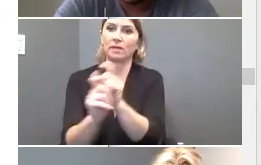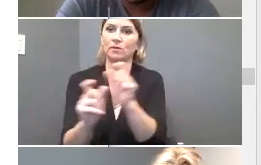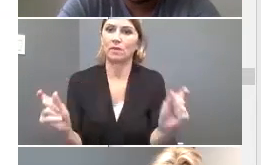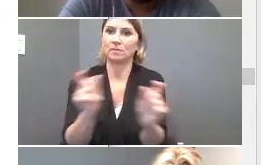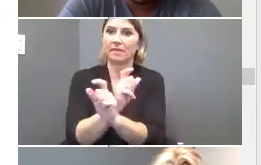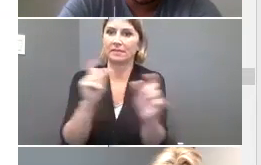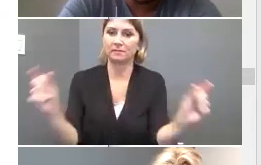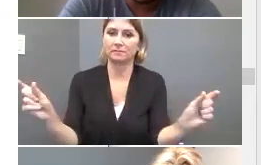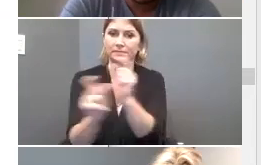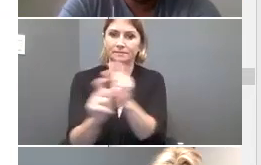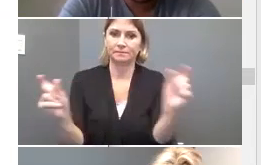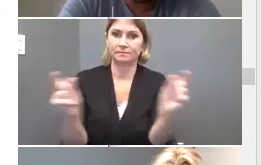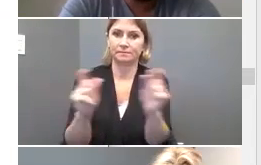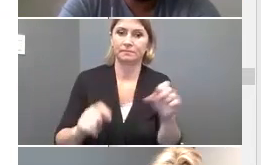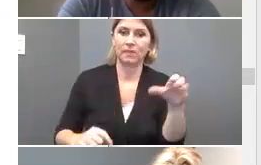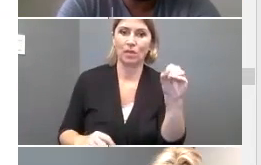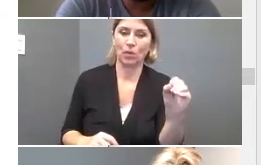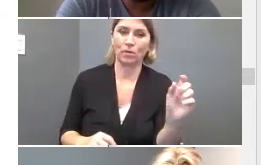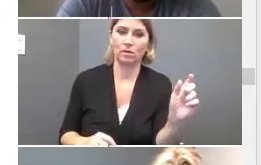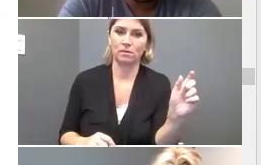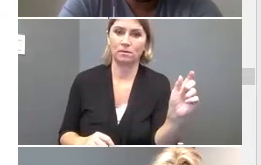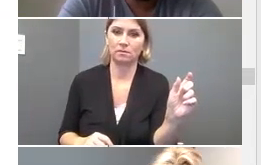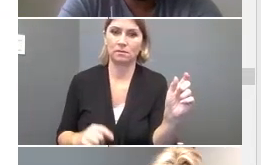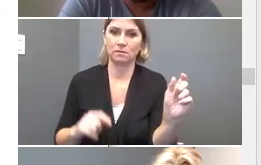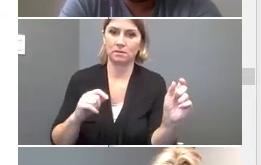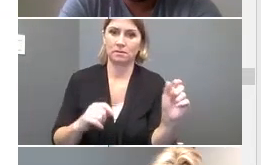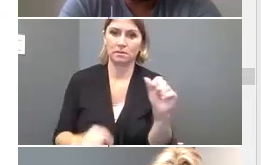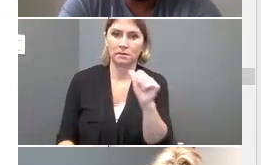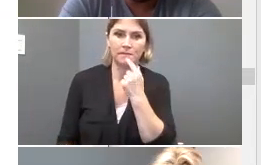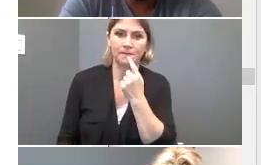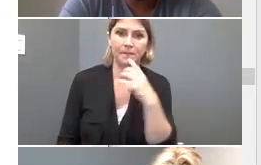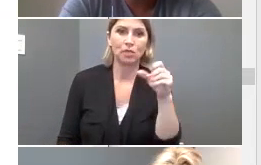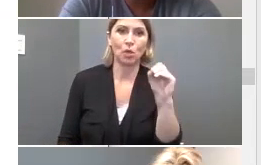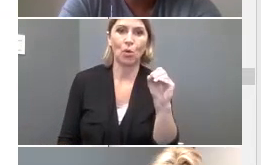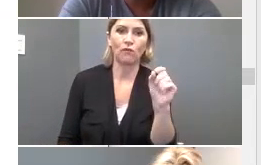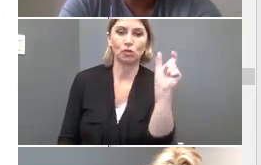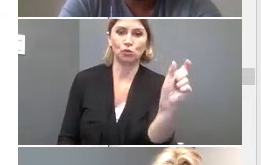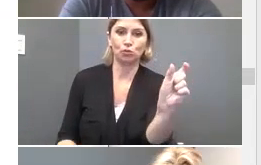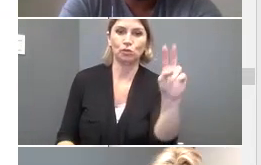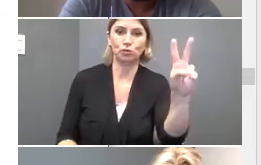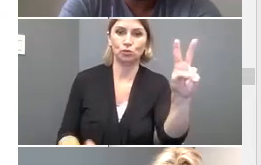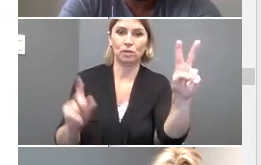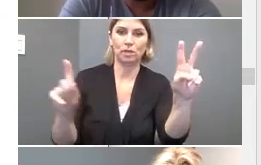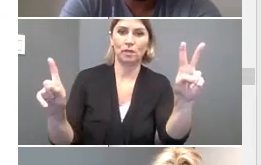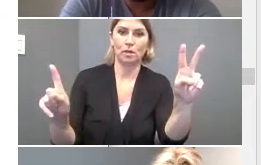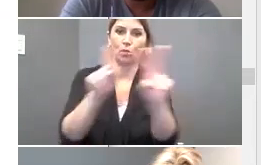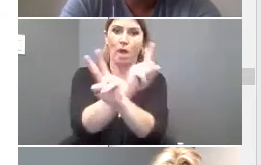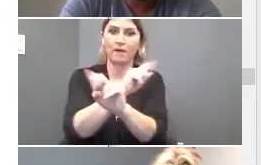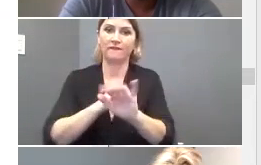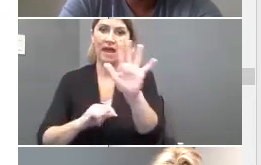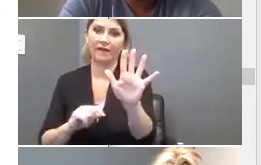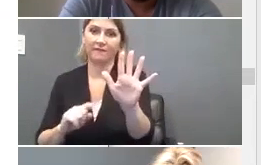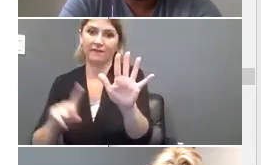Indices start at 10, 1 here. Okay. So for 2, I have a 1 here. For 5, I have a 1